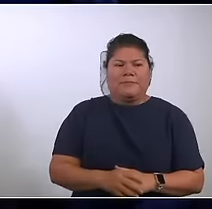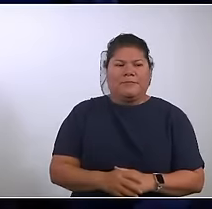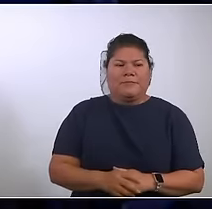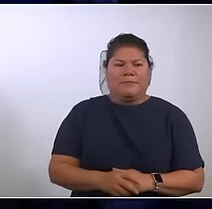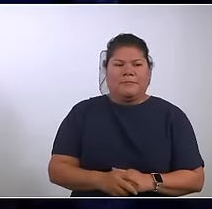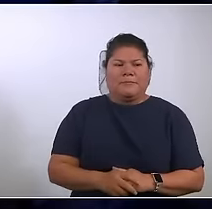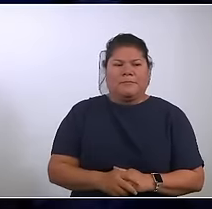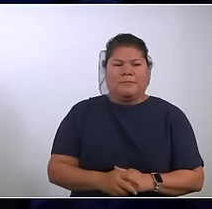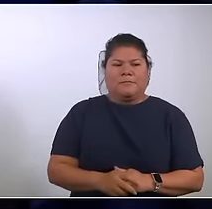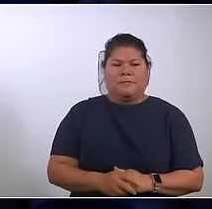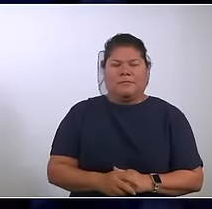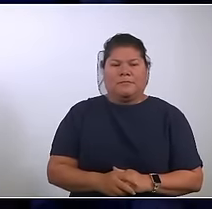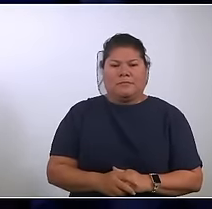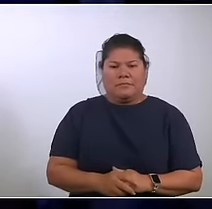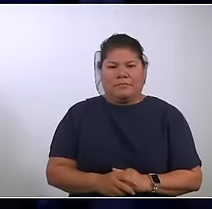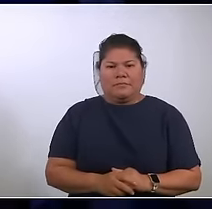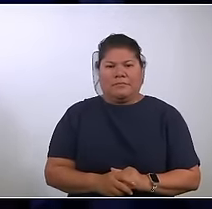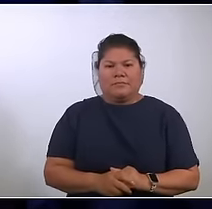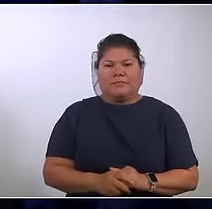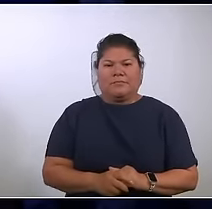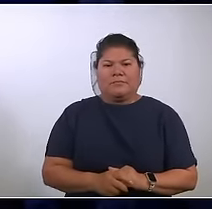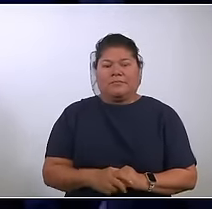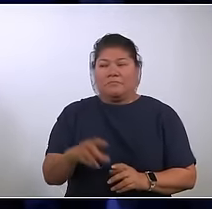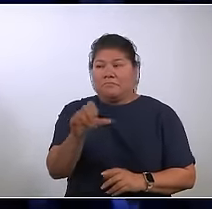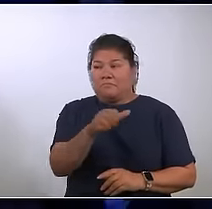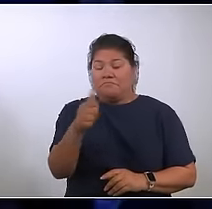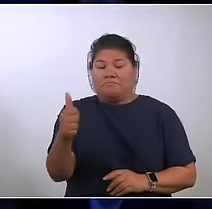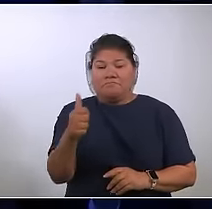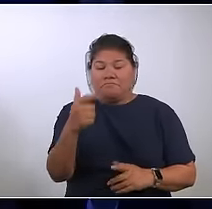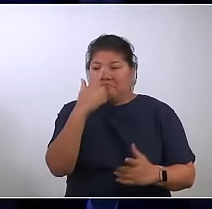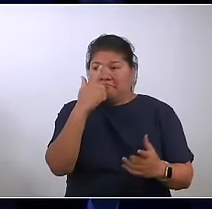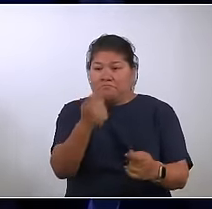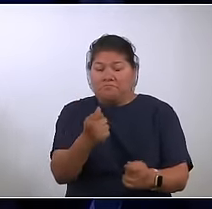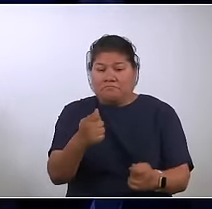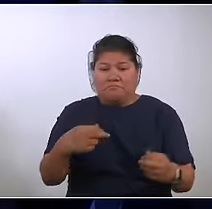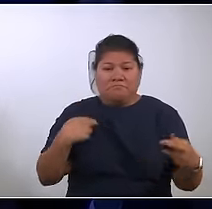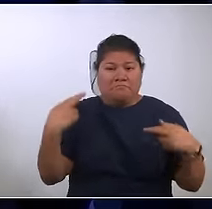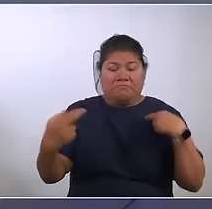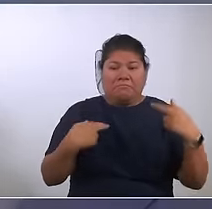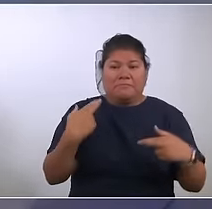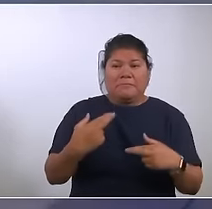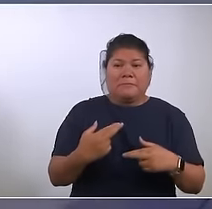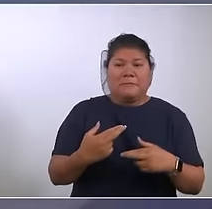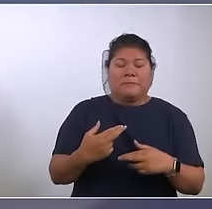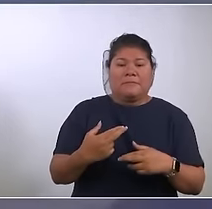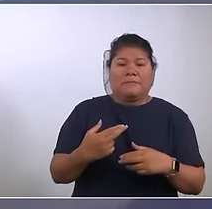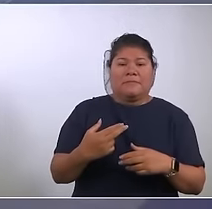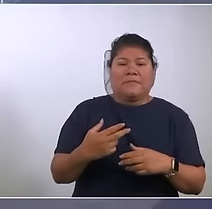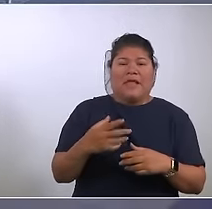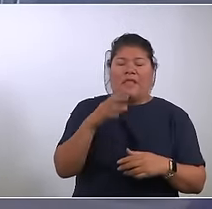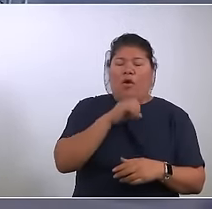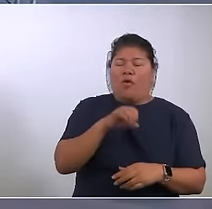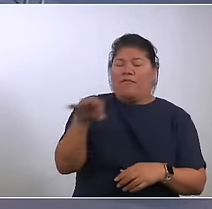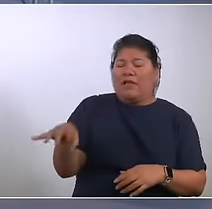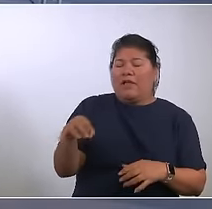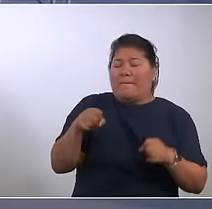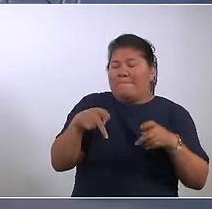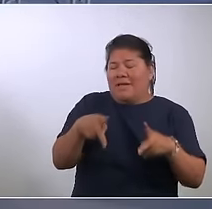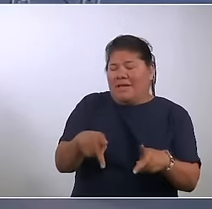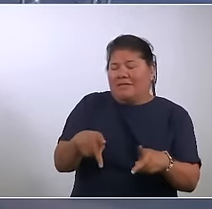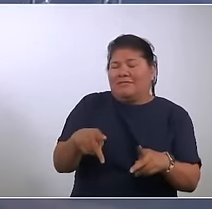las escuelas y que sanen los enfermos? Is there anybody interested in a revival, that old-time kind of